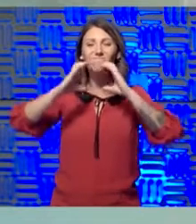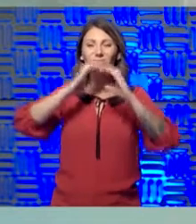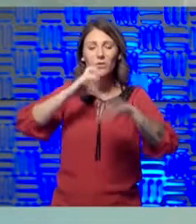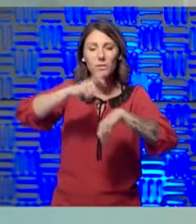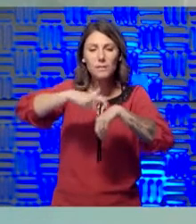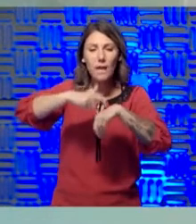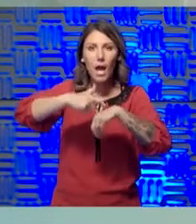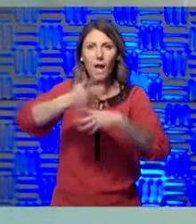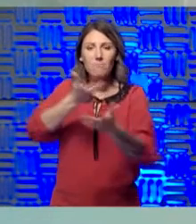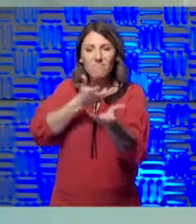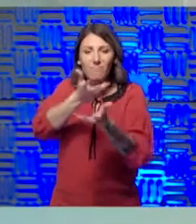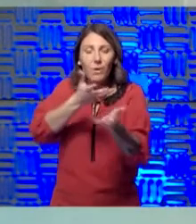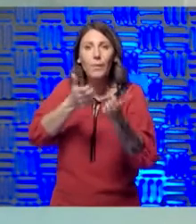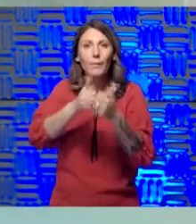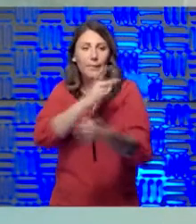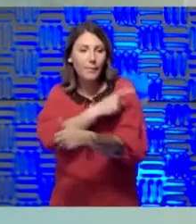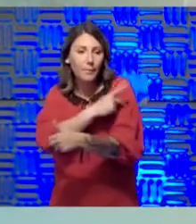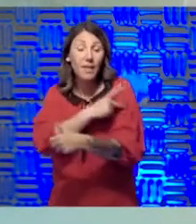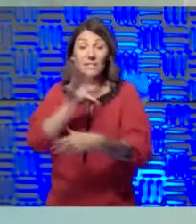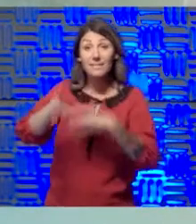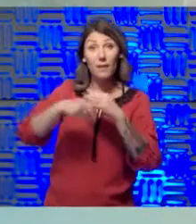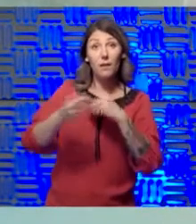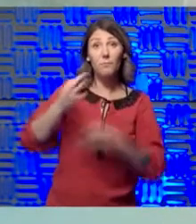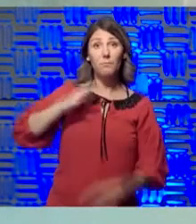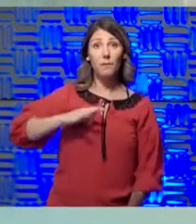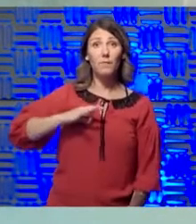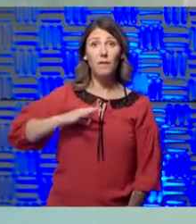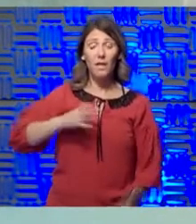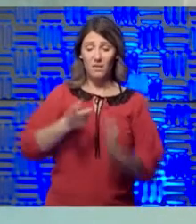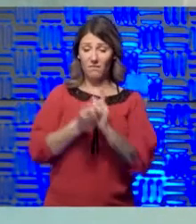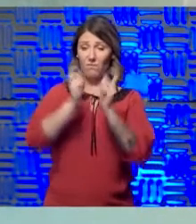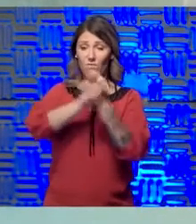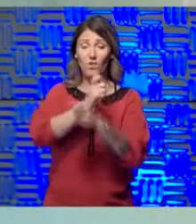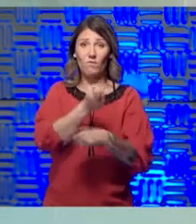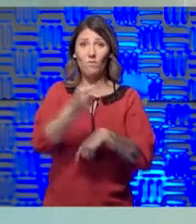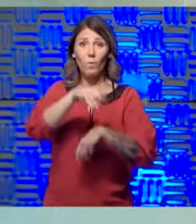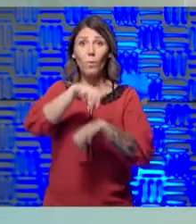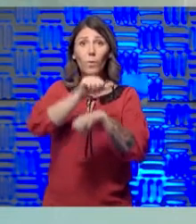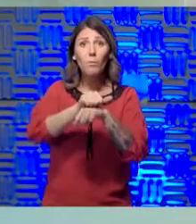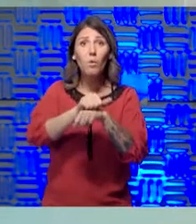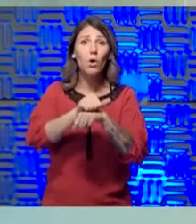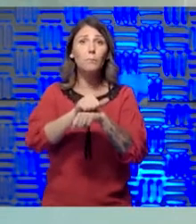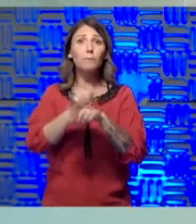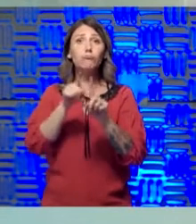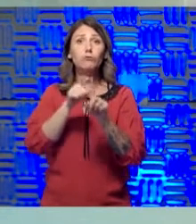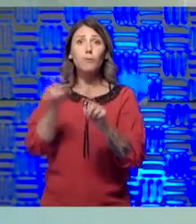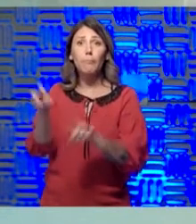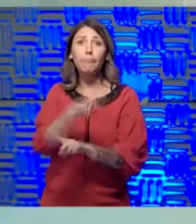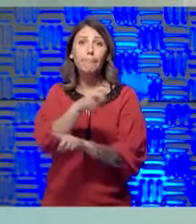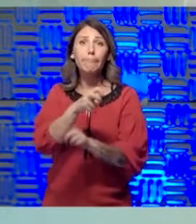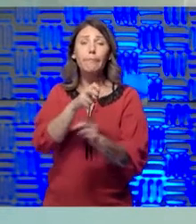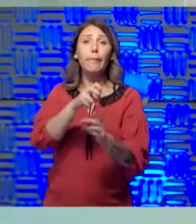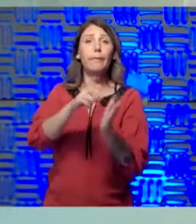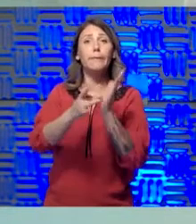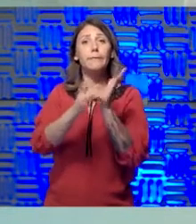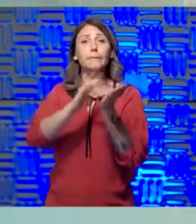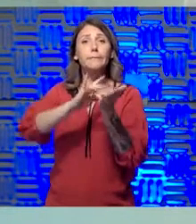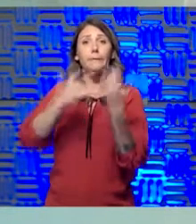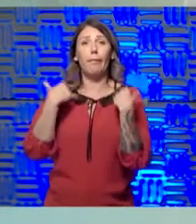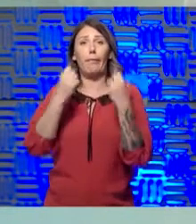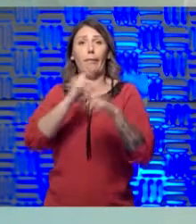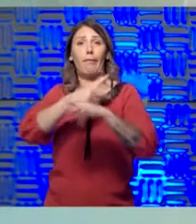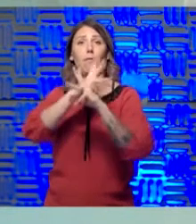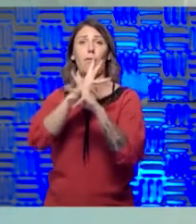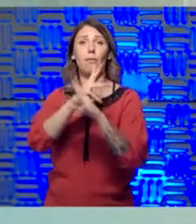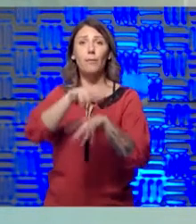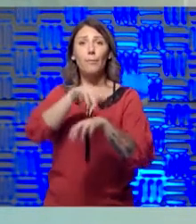the patient, and so that's an added benefit of actually converting some of these appointments over to telehealth appointments. But we are still figuring it out,